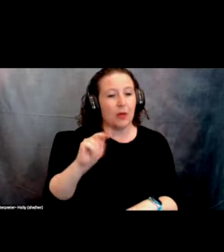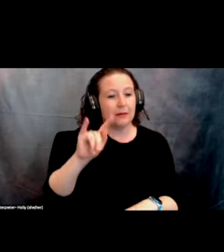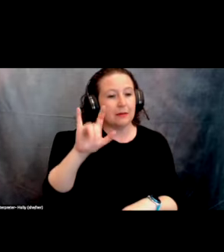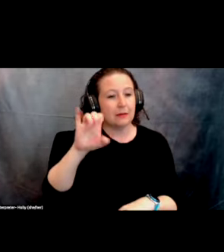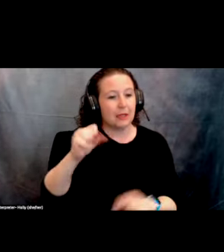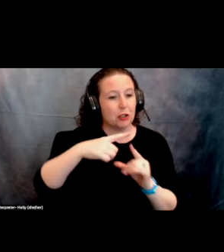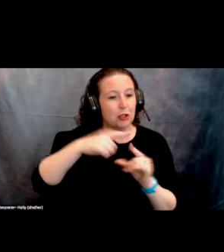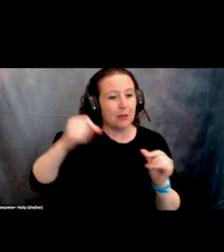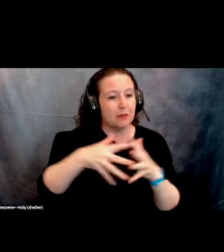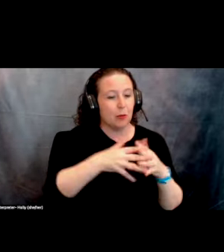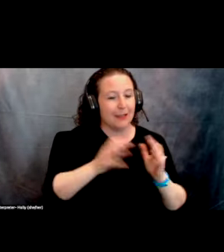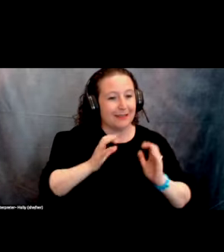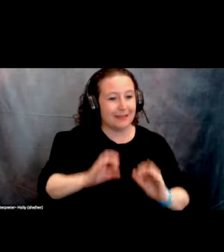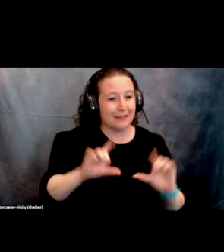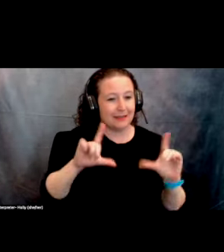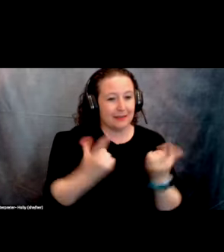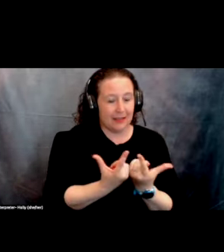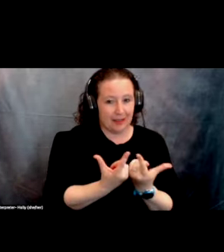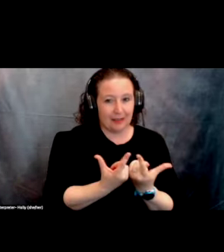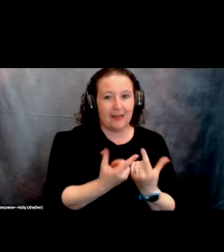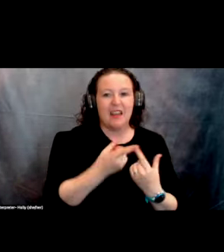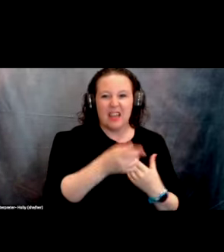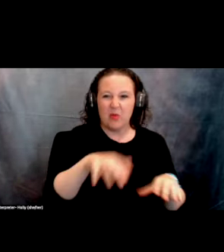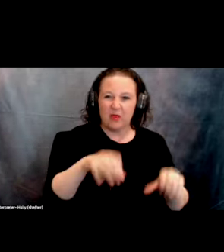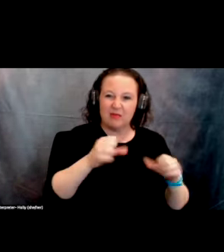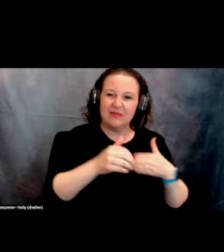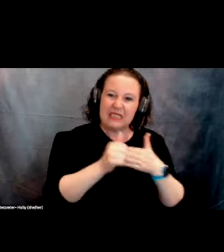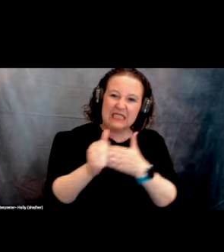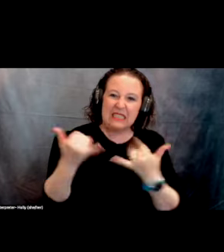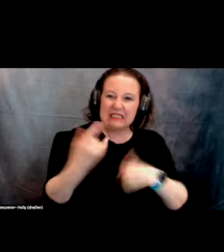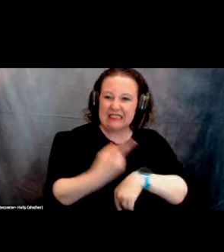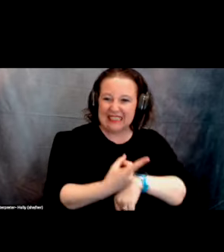to lead us through today's program. Vinnie?